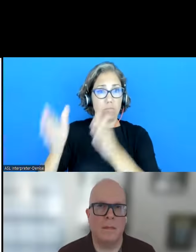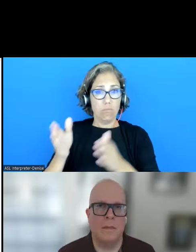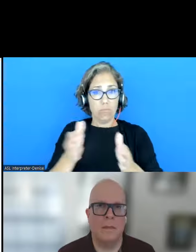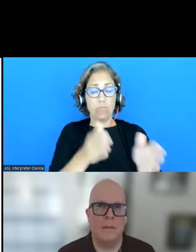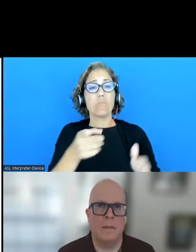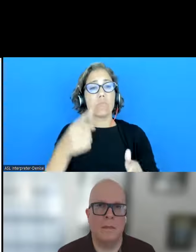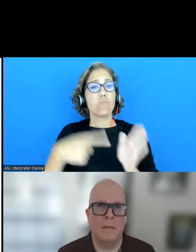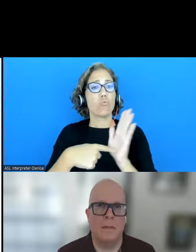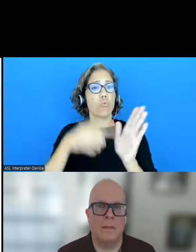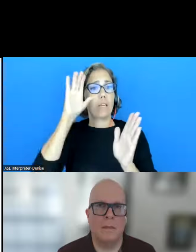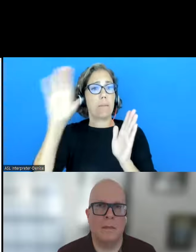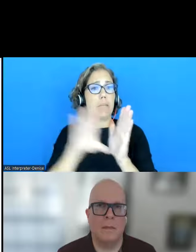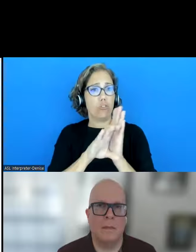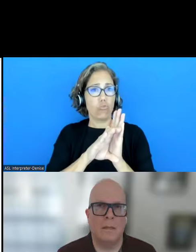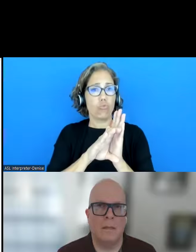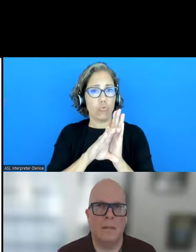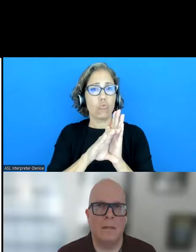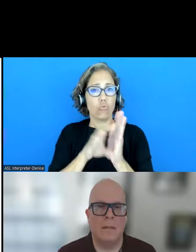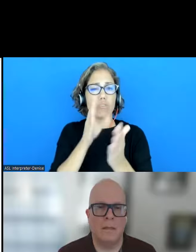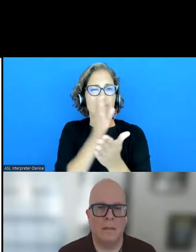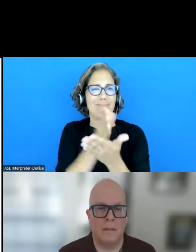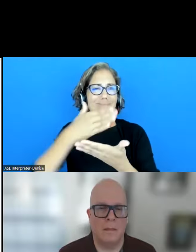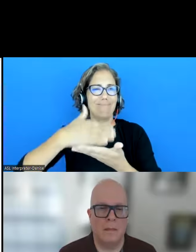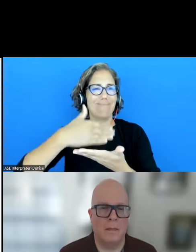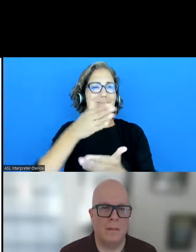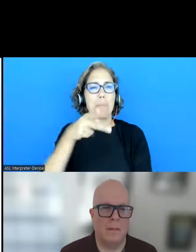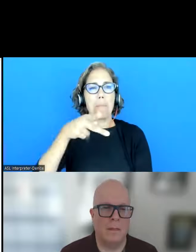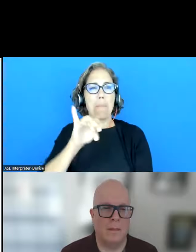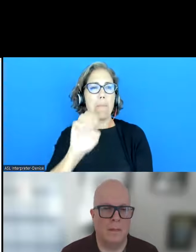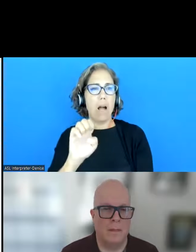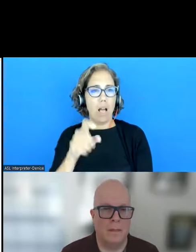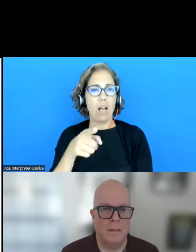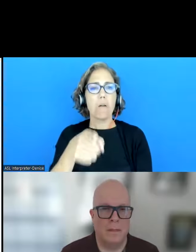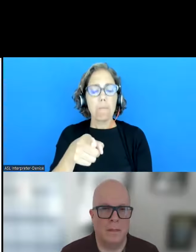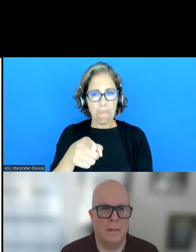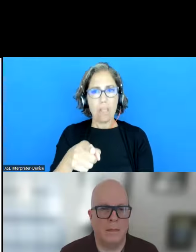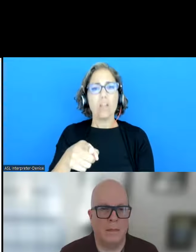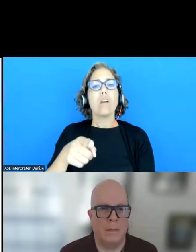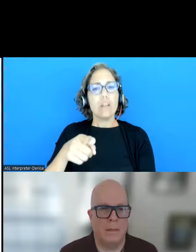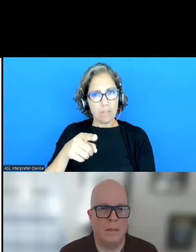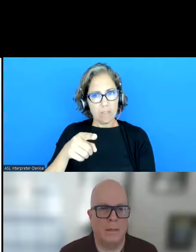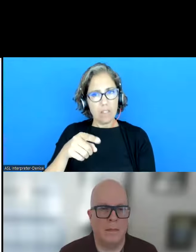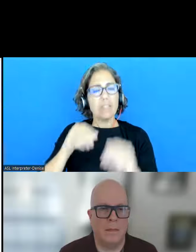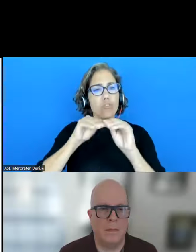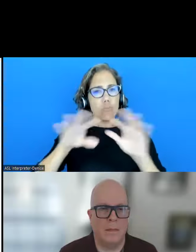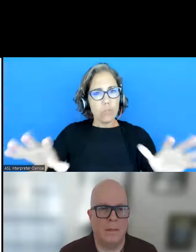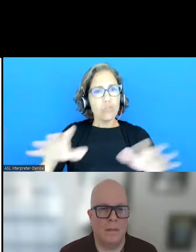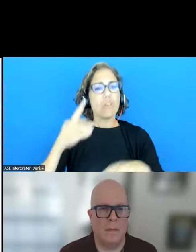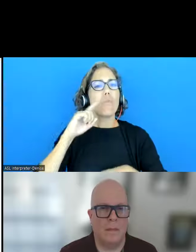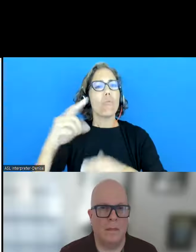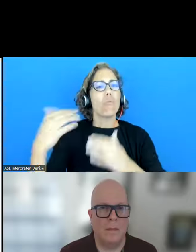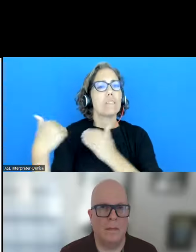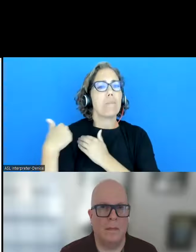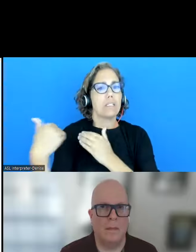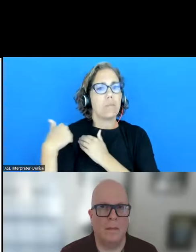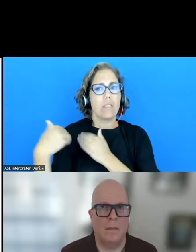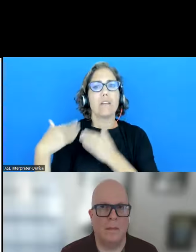chart showing the percentages distribution of the responsibility across the